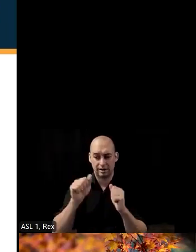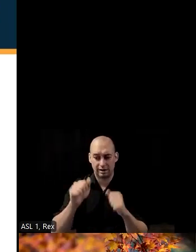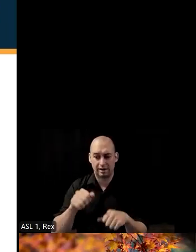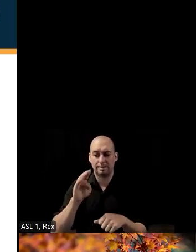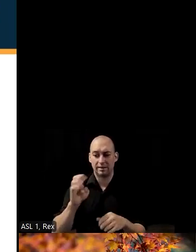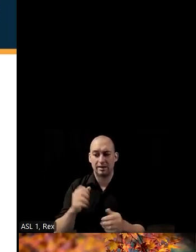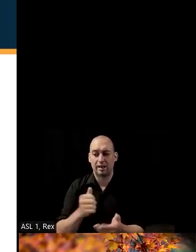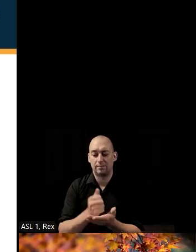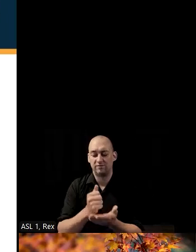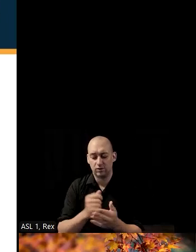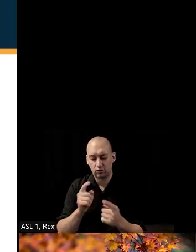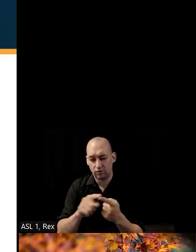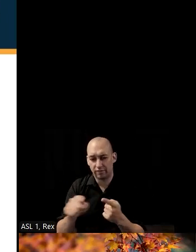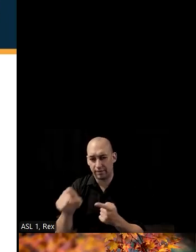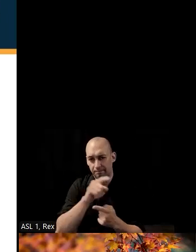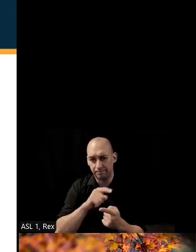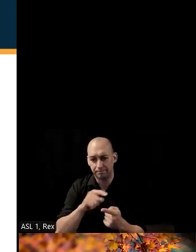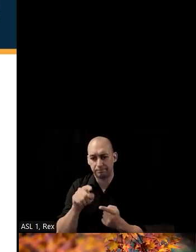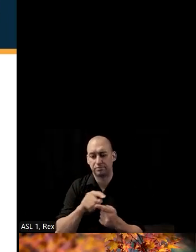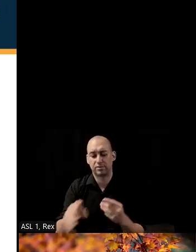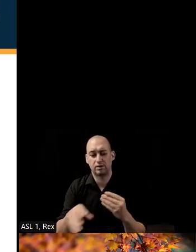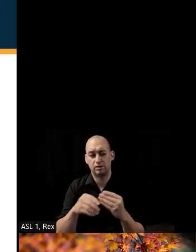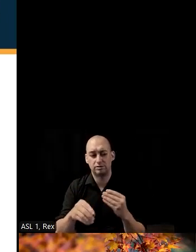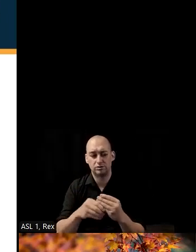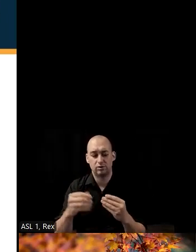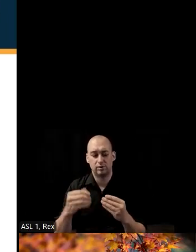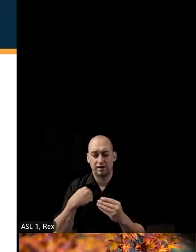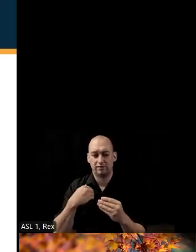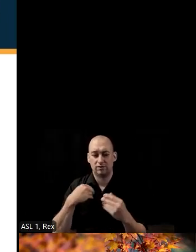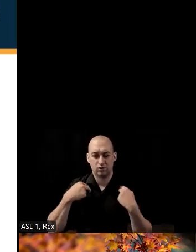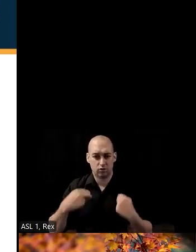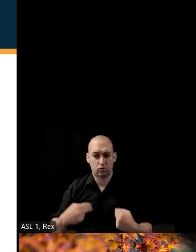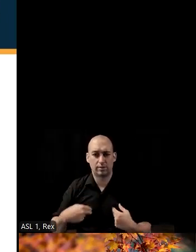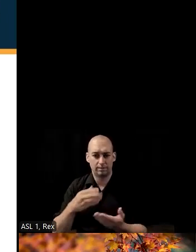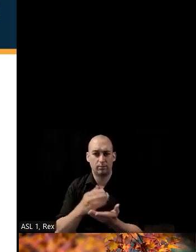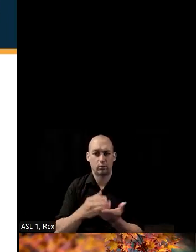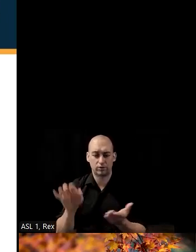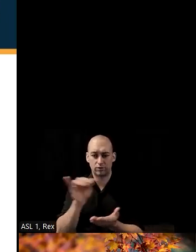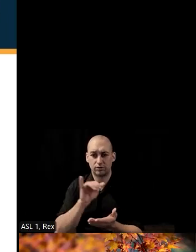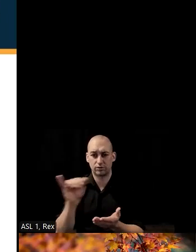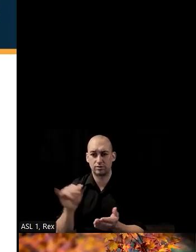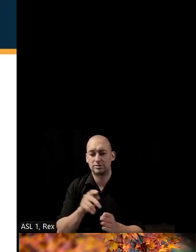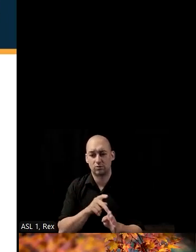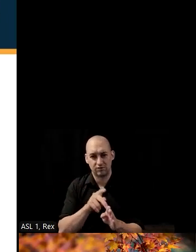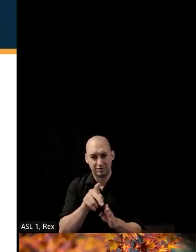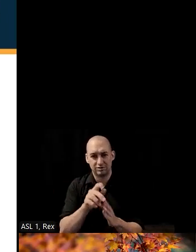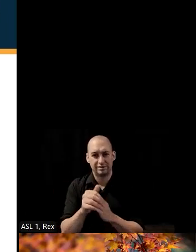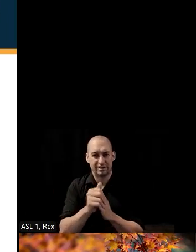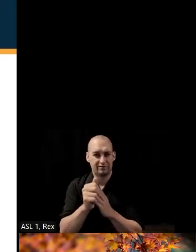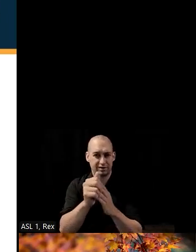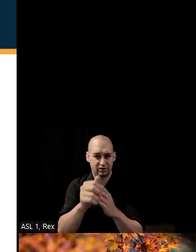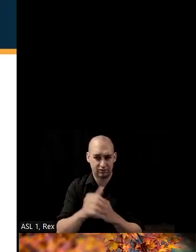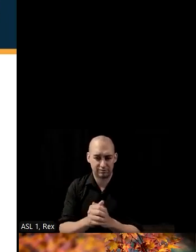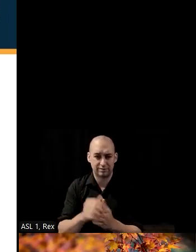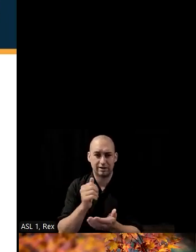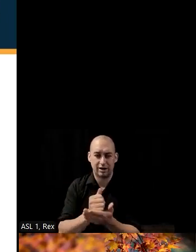to them, as well as having a human component as well. So actual professional navigators who can help someone decide